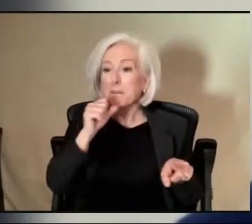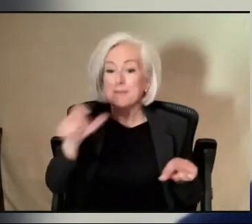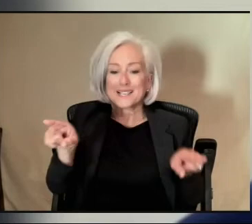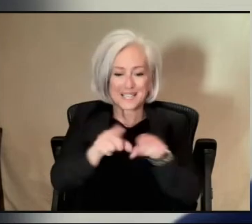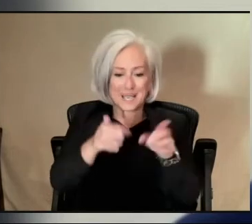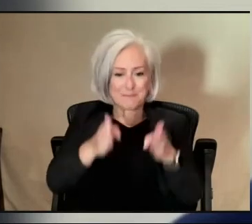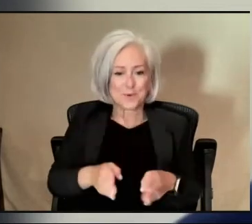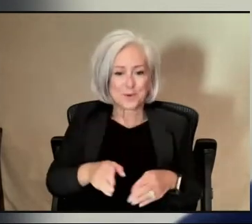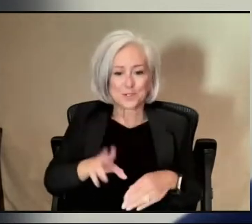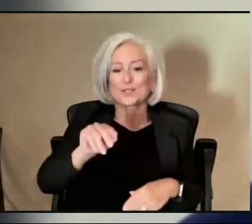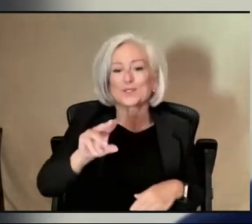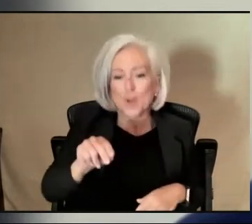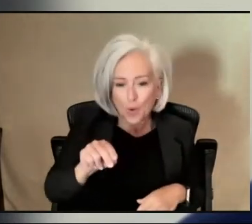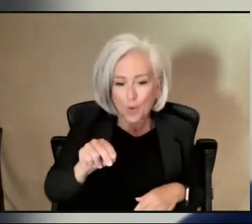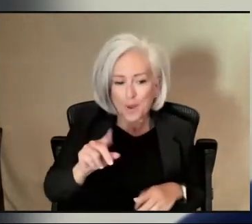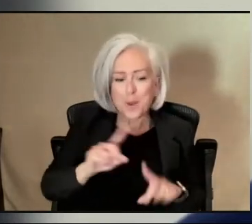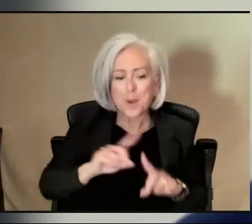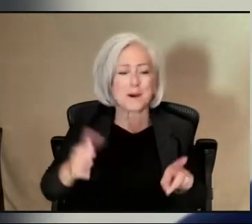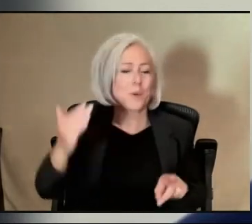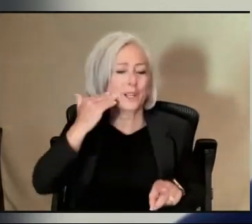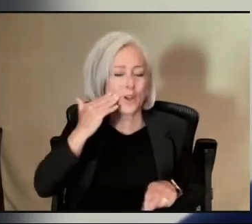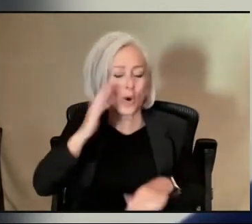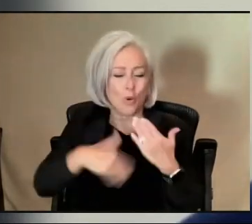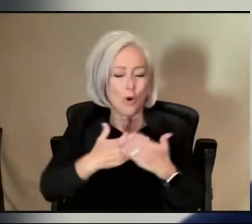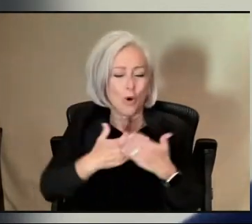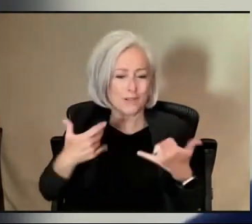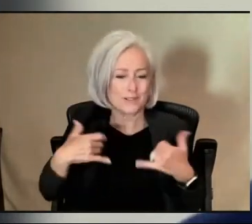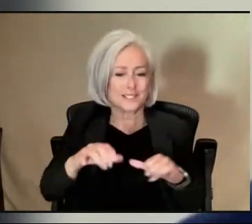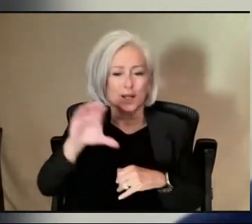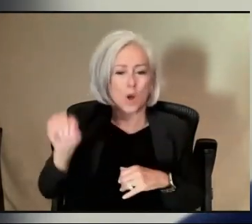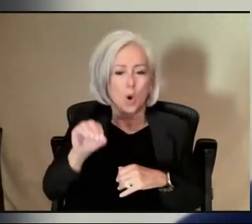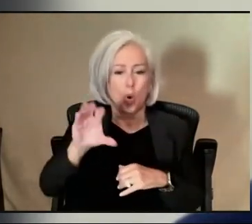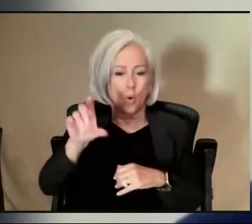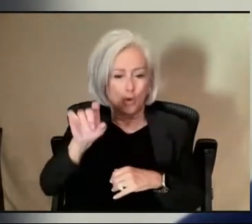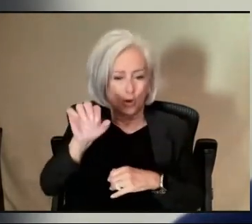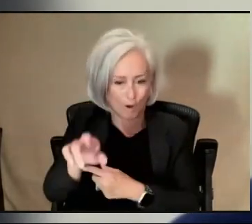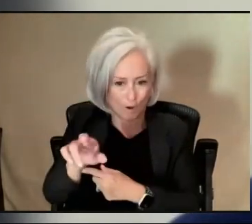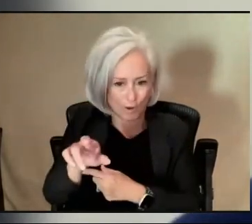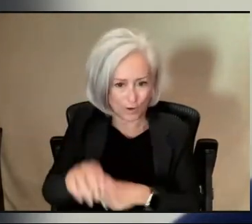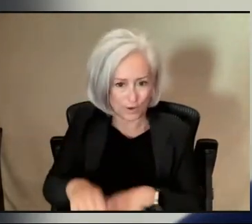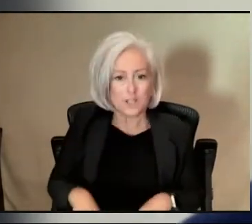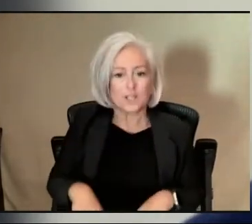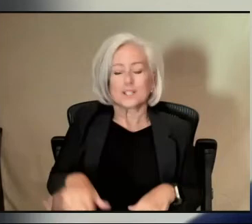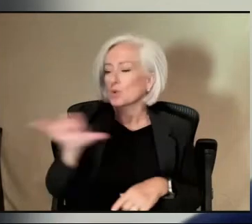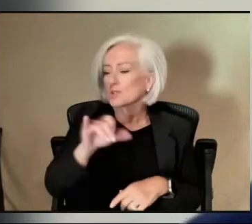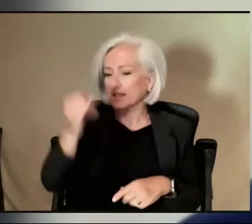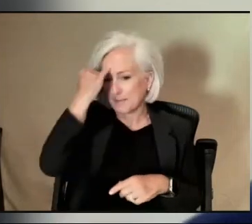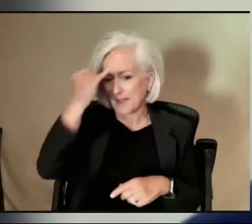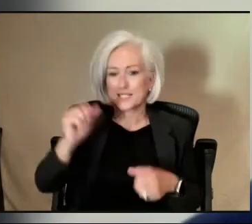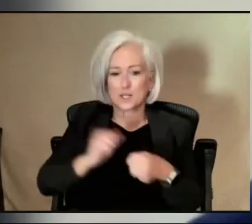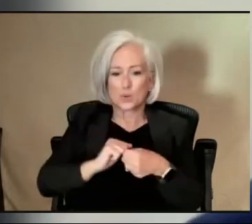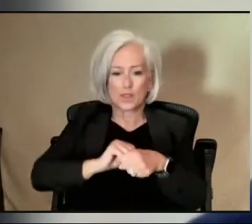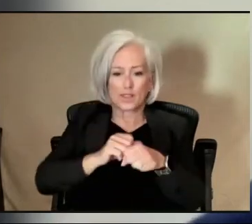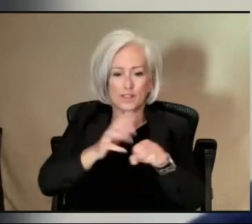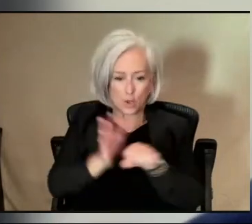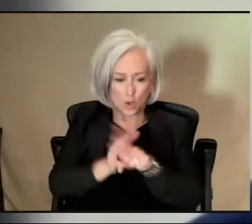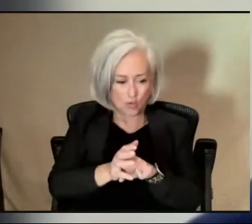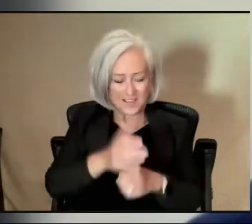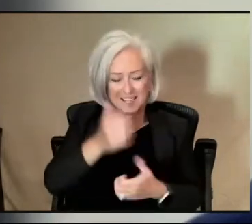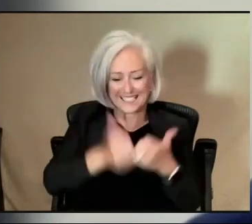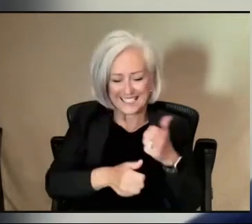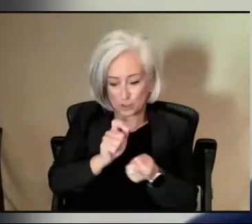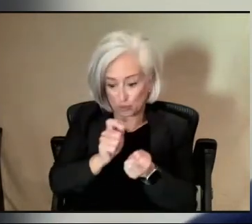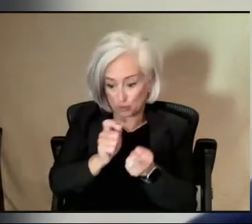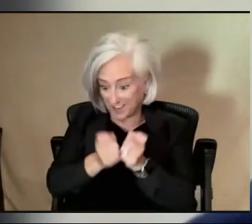variant as tightly as it did to the original one. So it takes a lot more antibody to glom on and neutralize